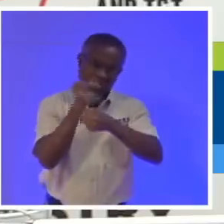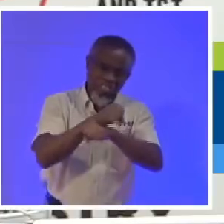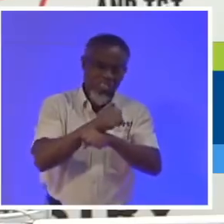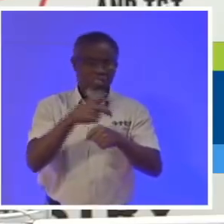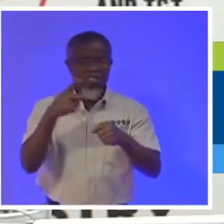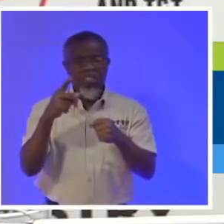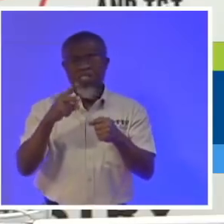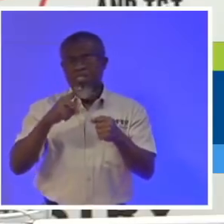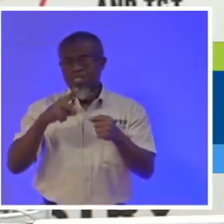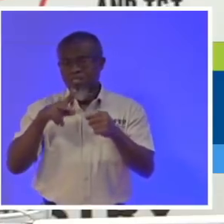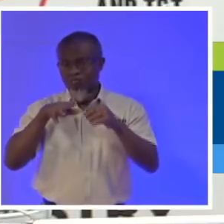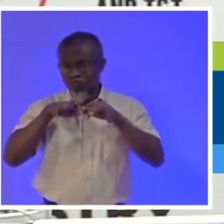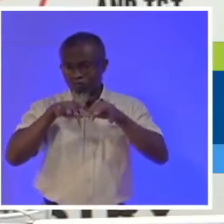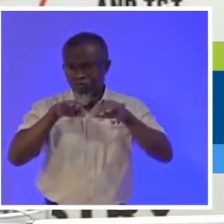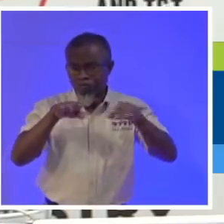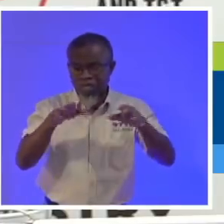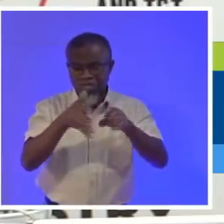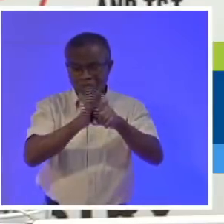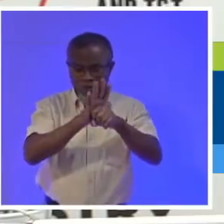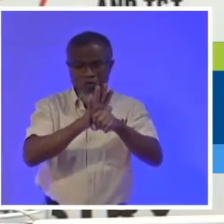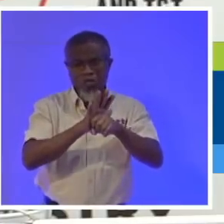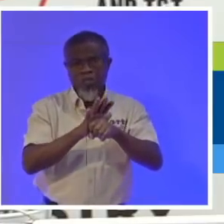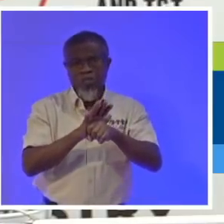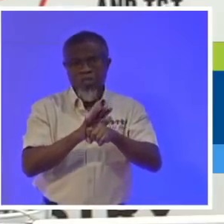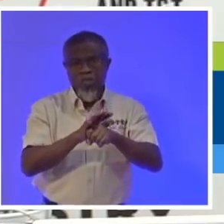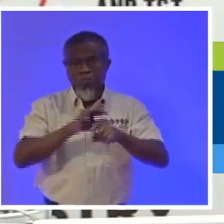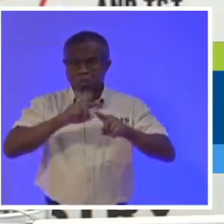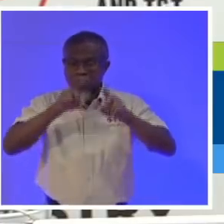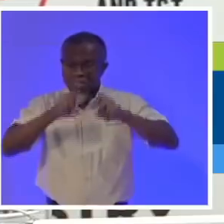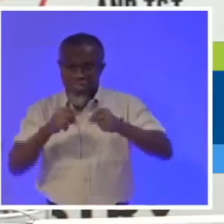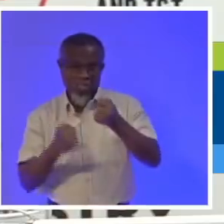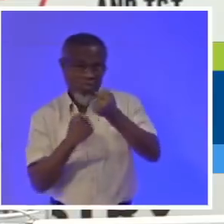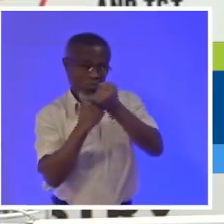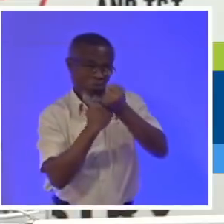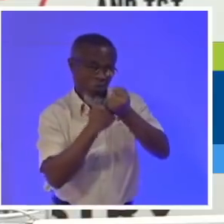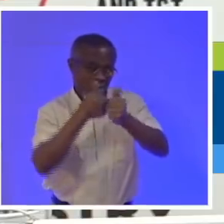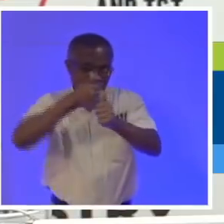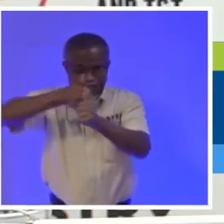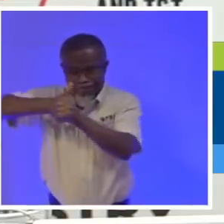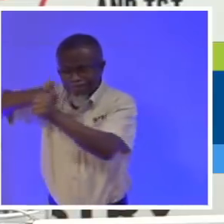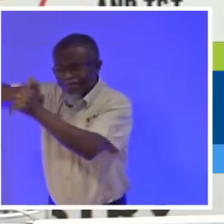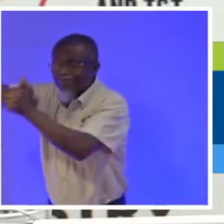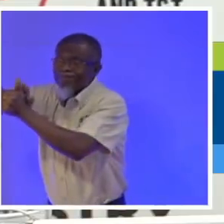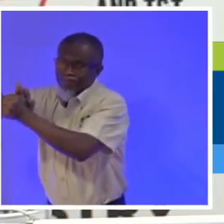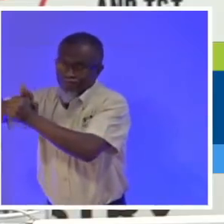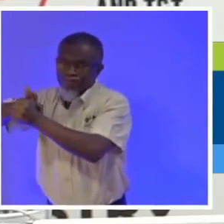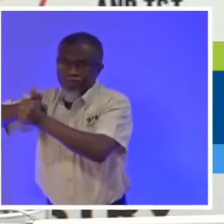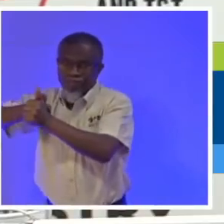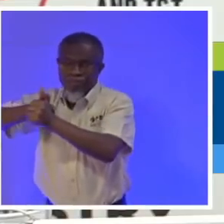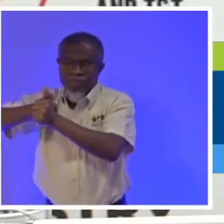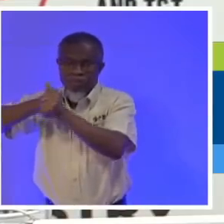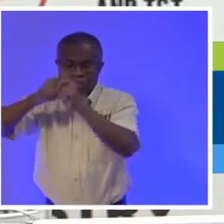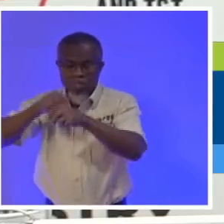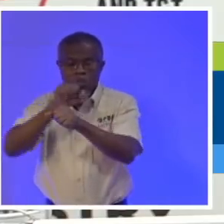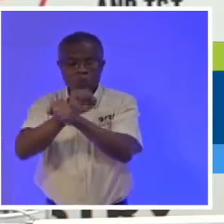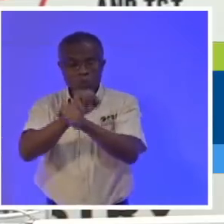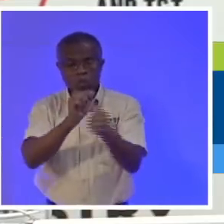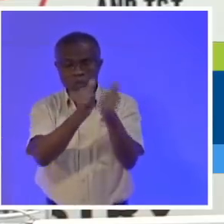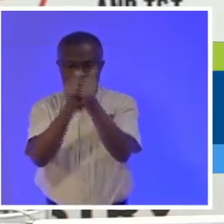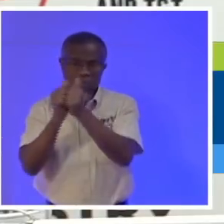if all of us don't pull in the same direction against the virus will